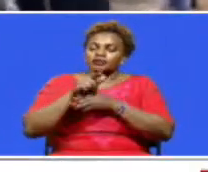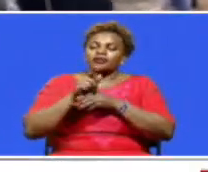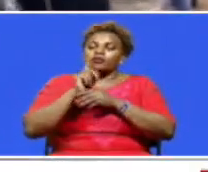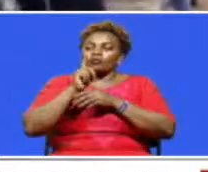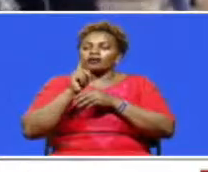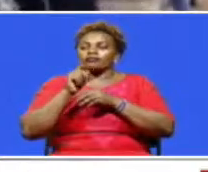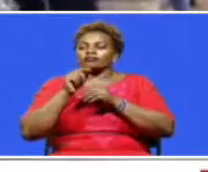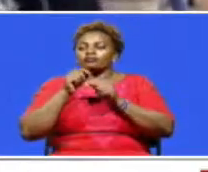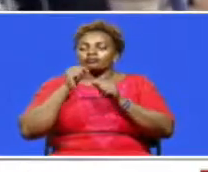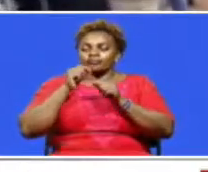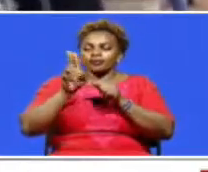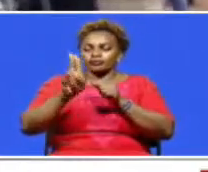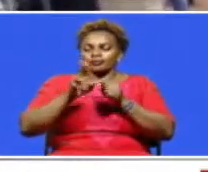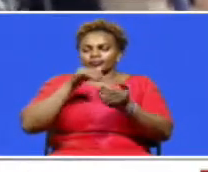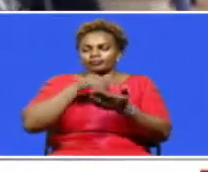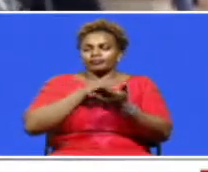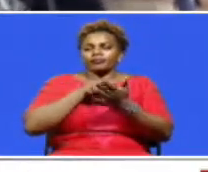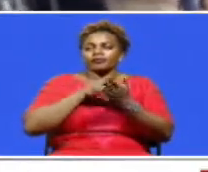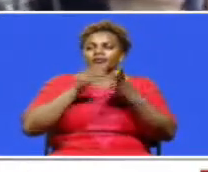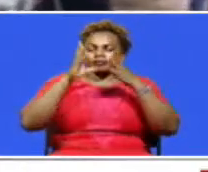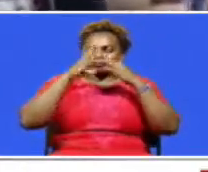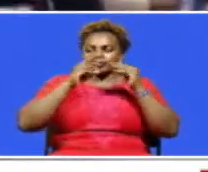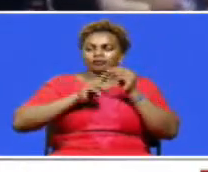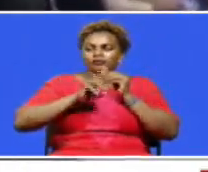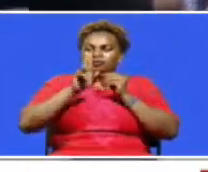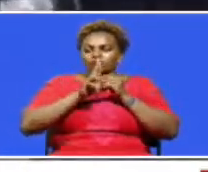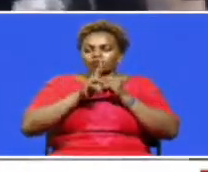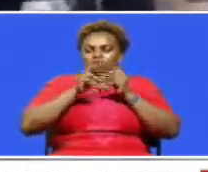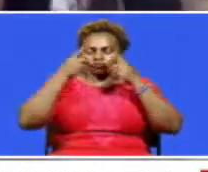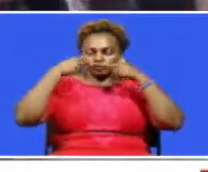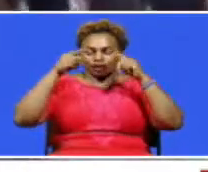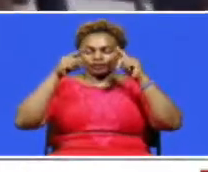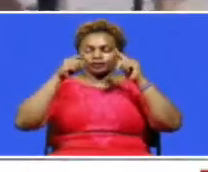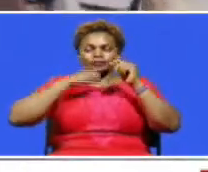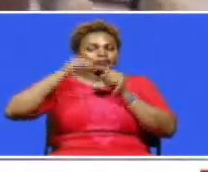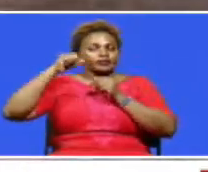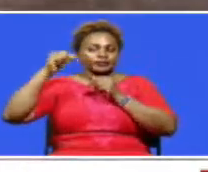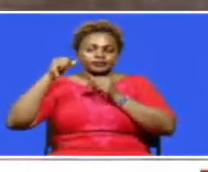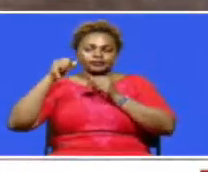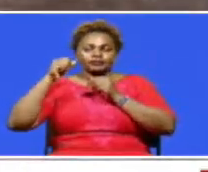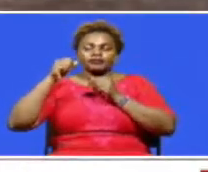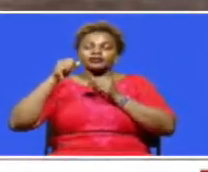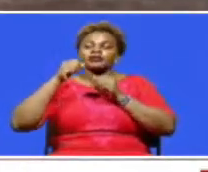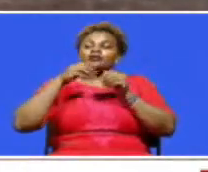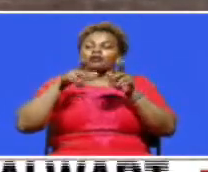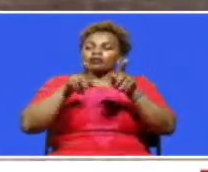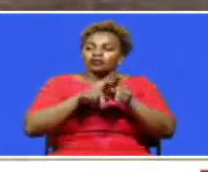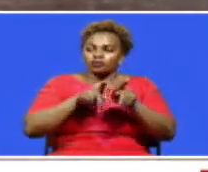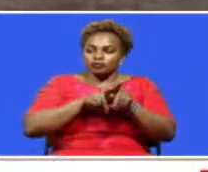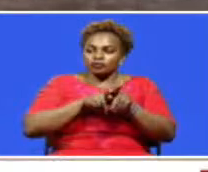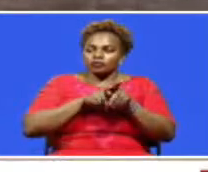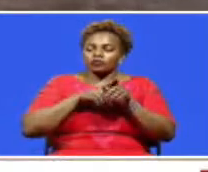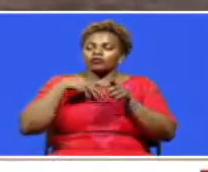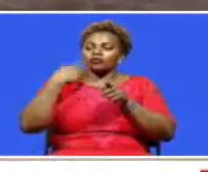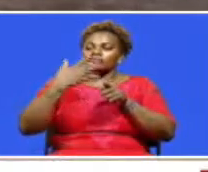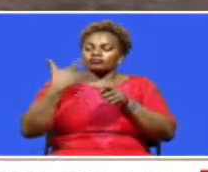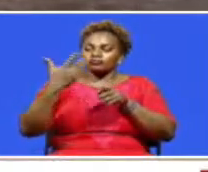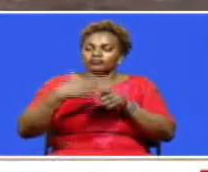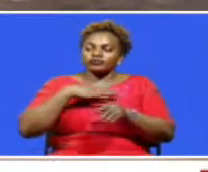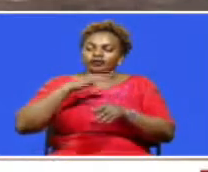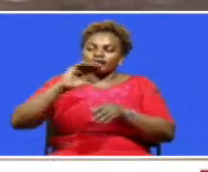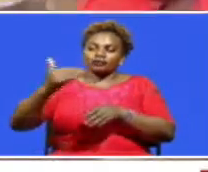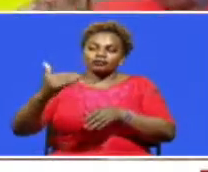one that will be largely involved in President Uhuru Kenyatta's succession politics. Kibicho has also been frequenting the